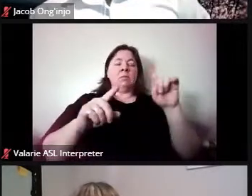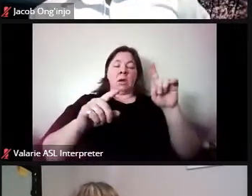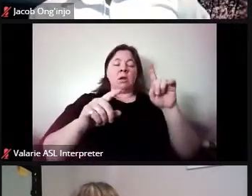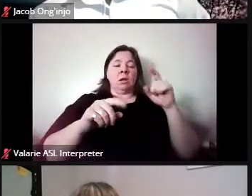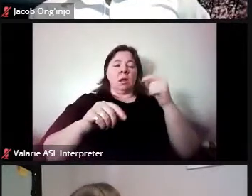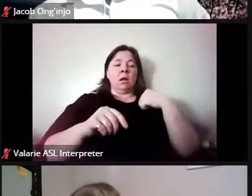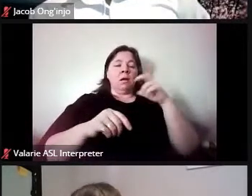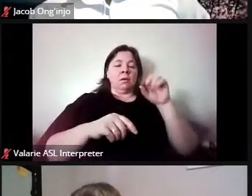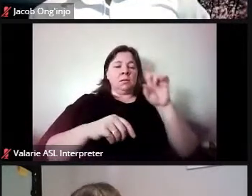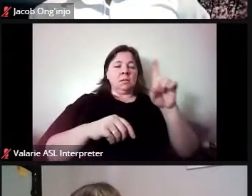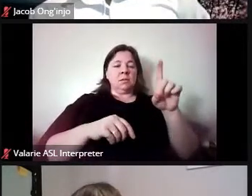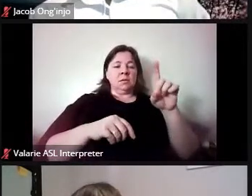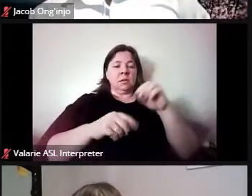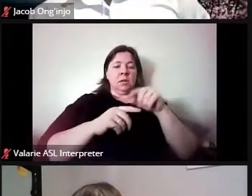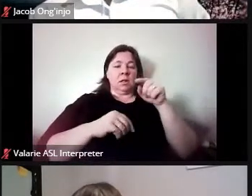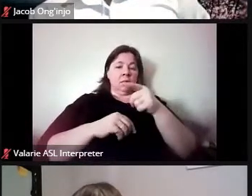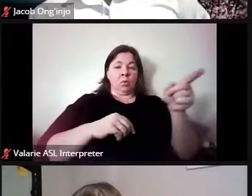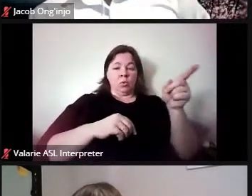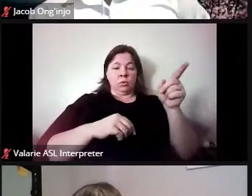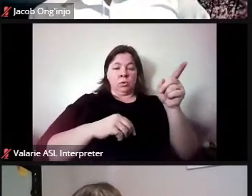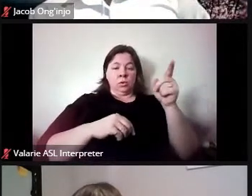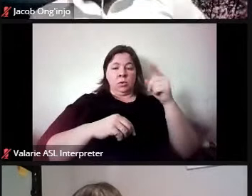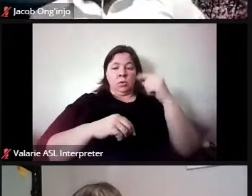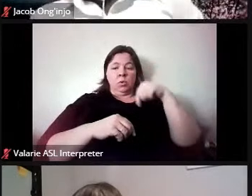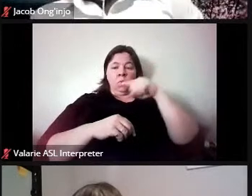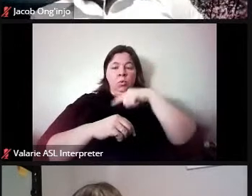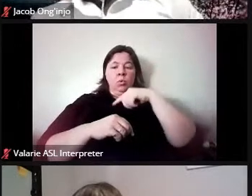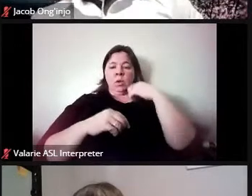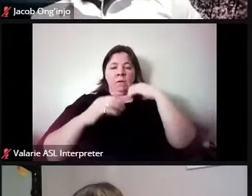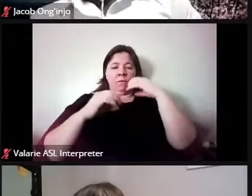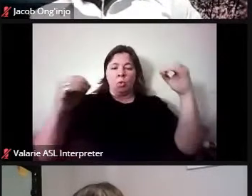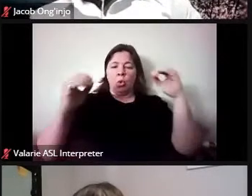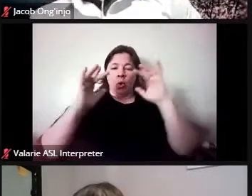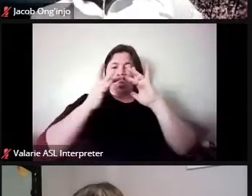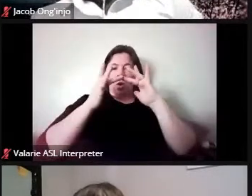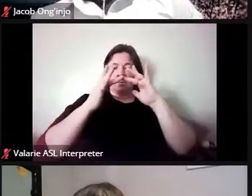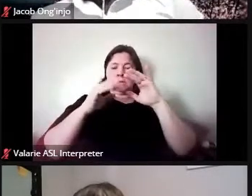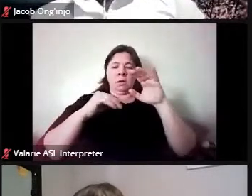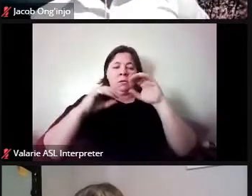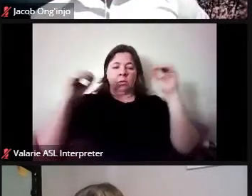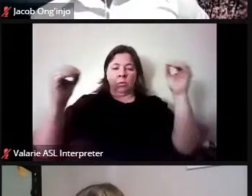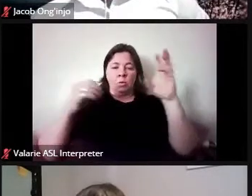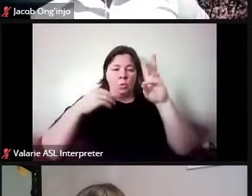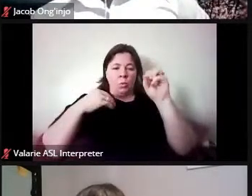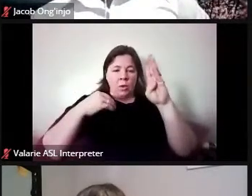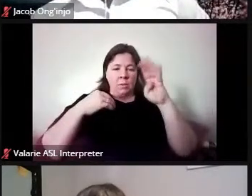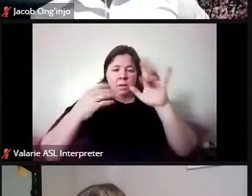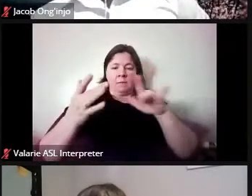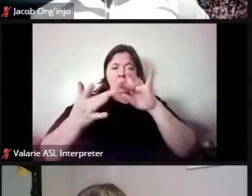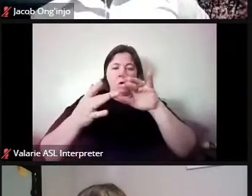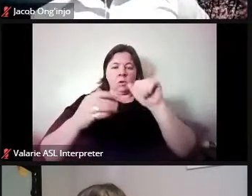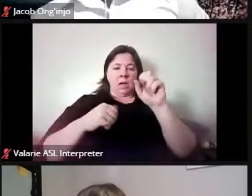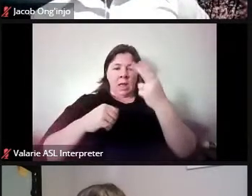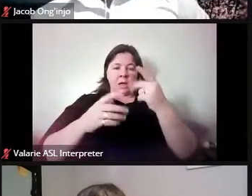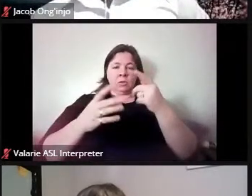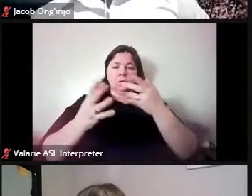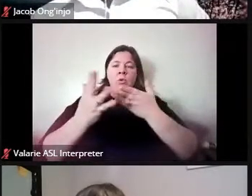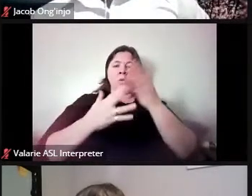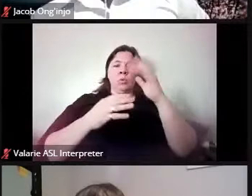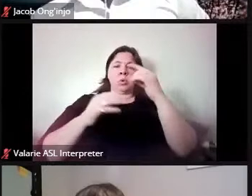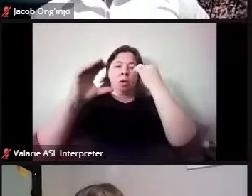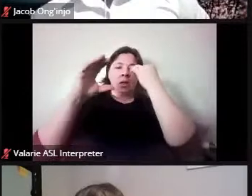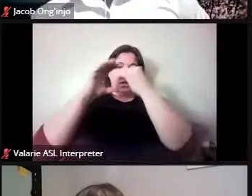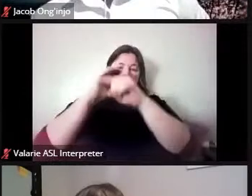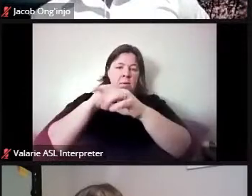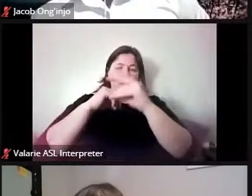ultimately, in those days, like we all know, there was no website and nothing, and just we have to contact Ash through email, and